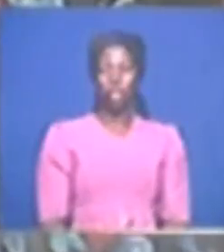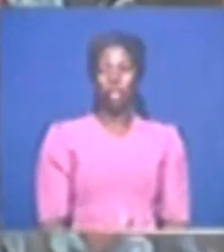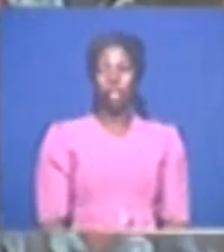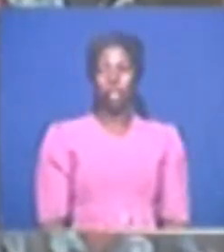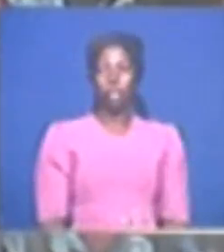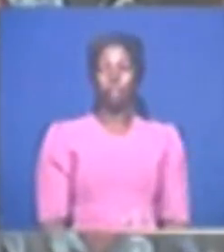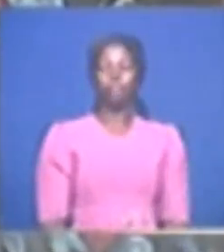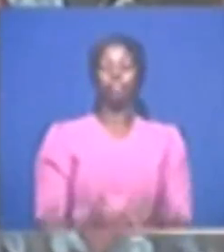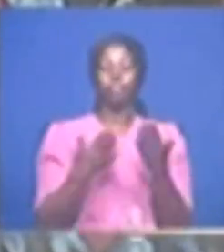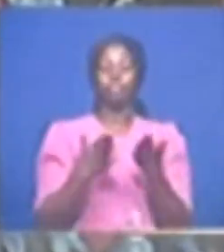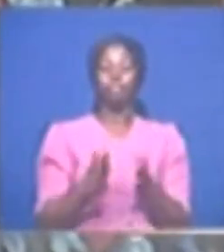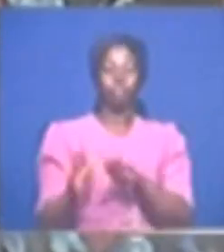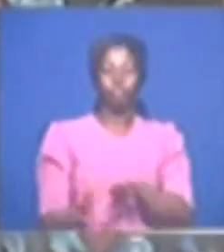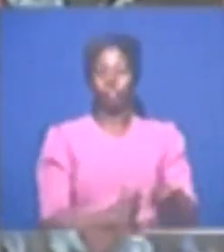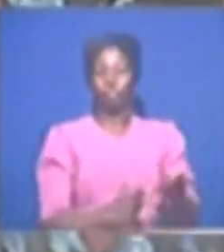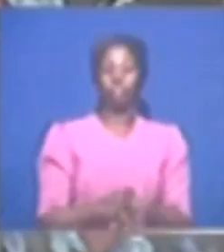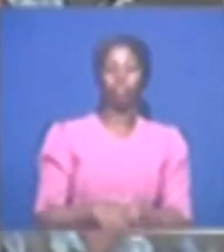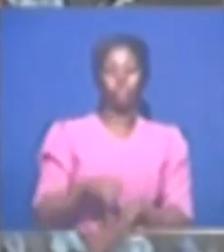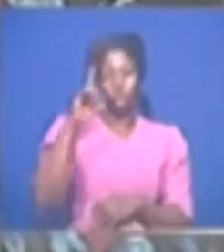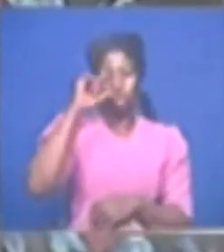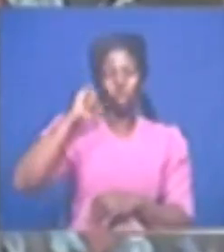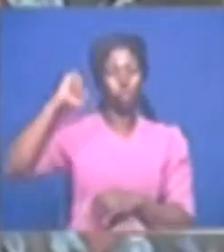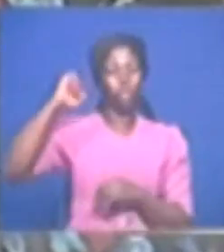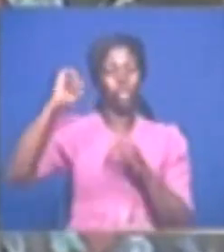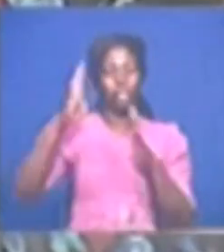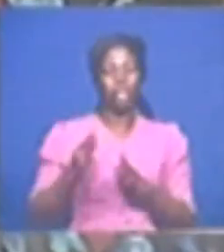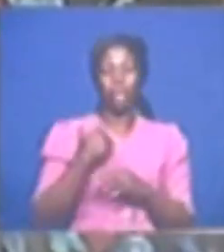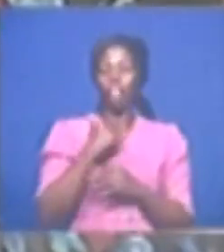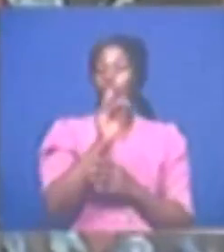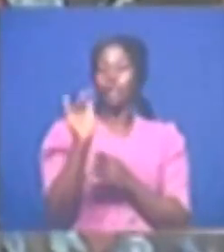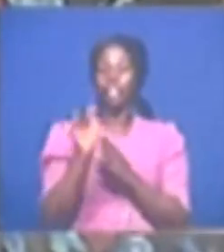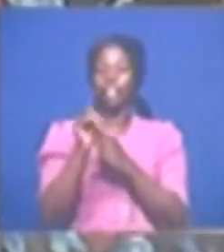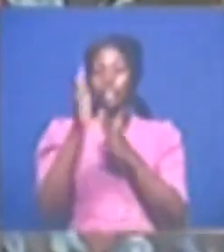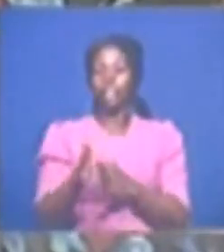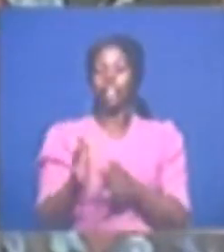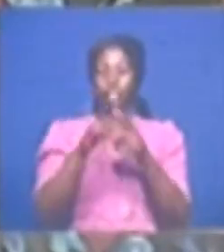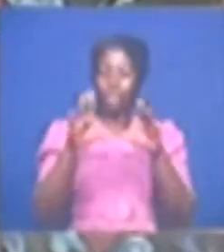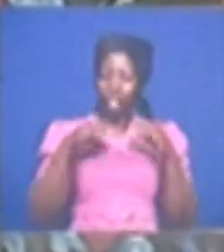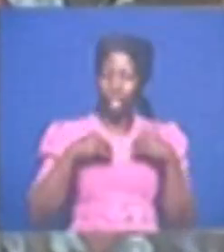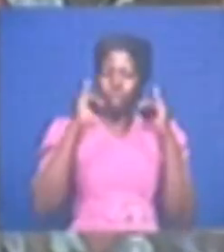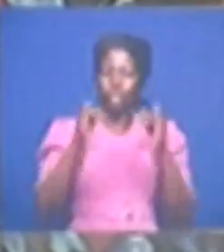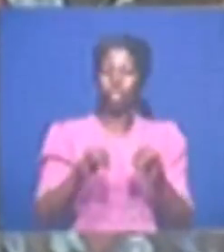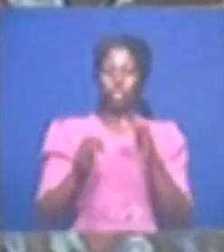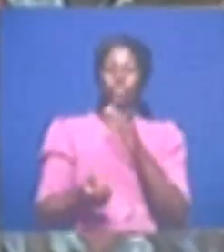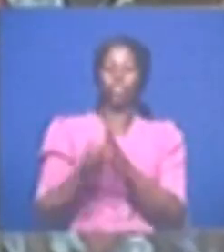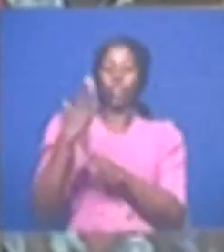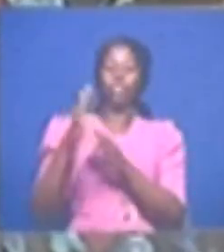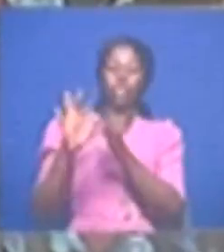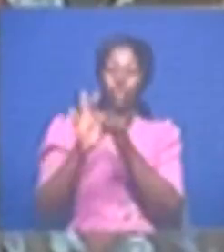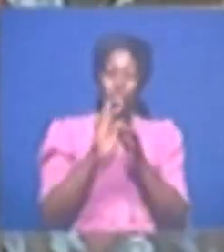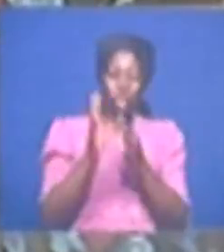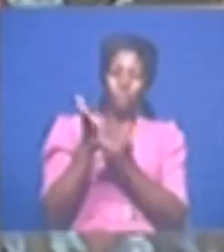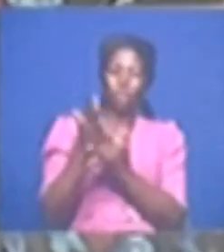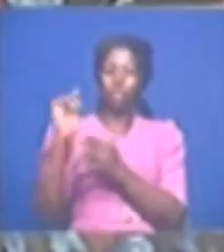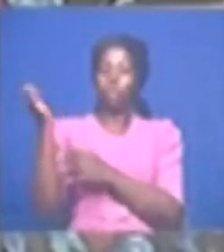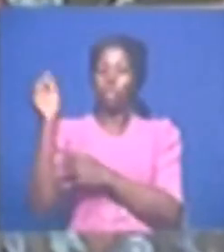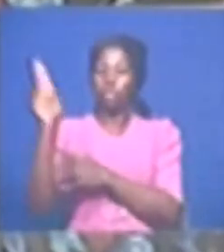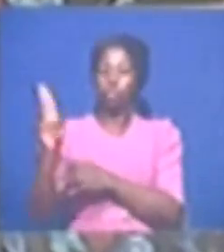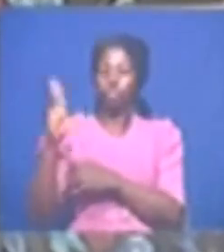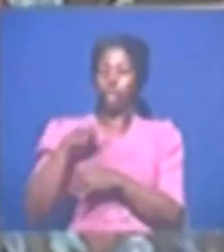And now to some politics, where coastal politicians have urged leaders to embrace the newfound unity between President Uhuru Kenyatta and NASA leader